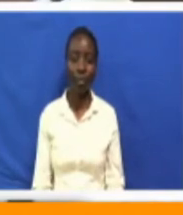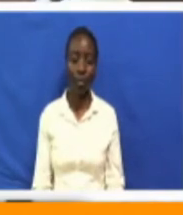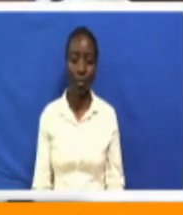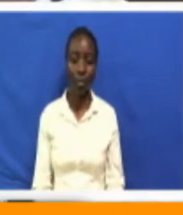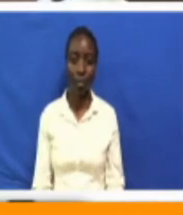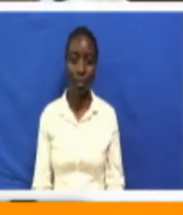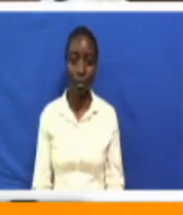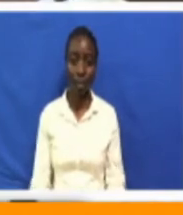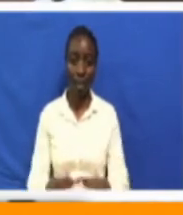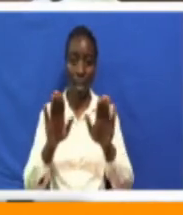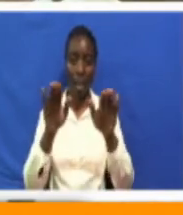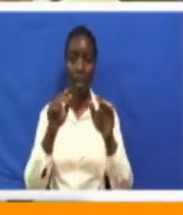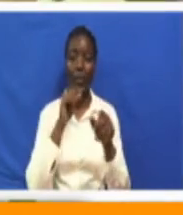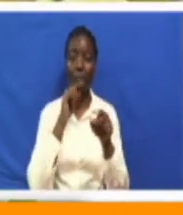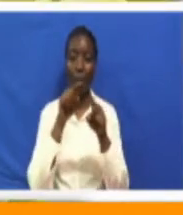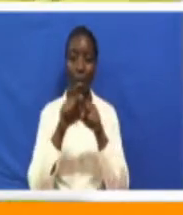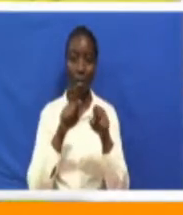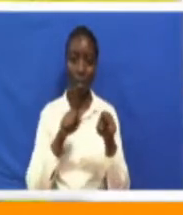foreign